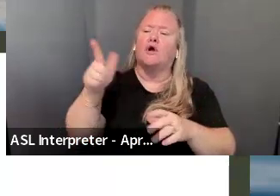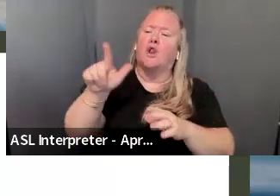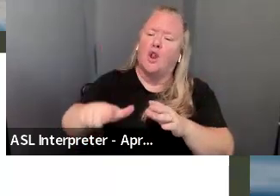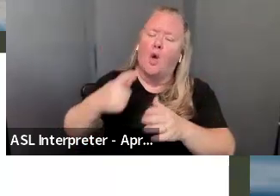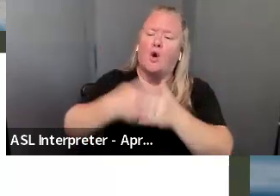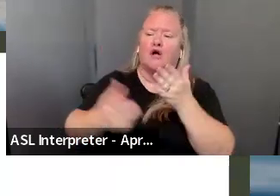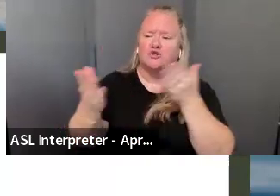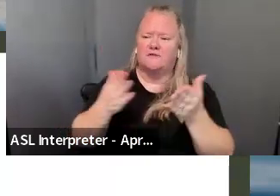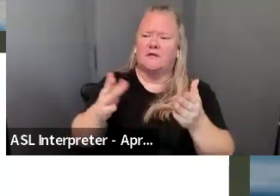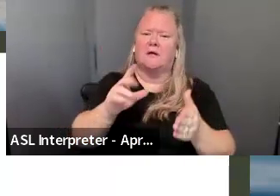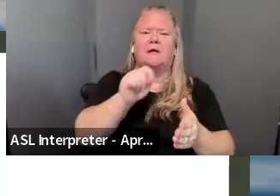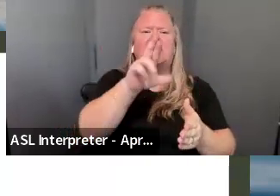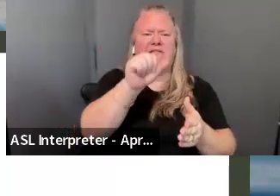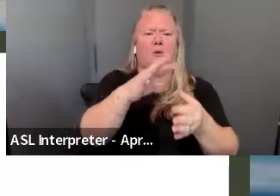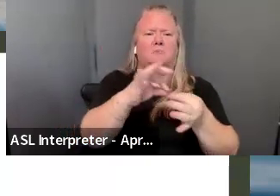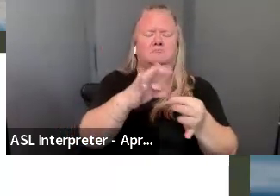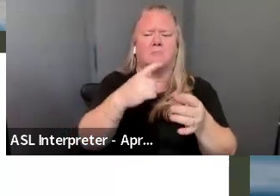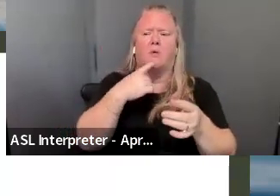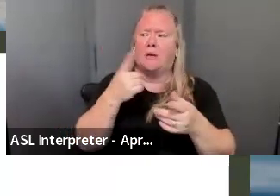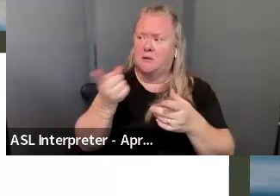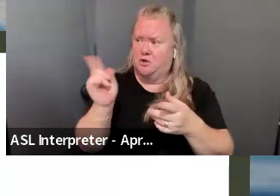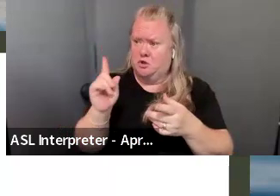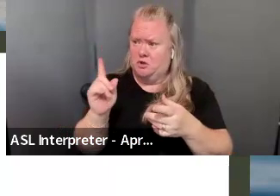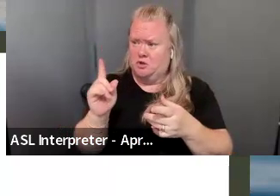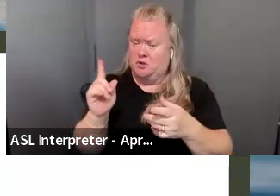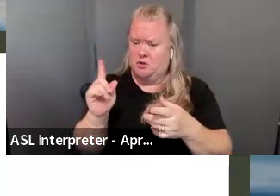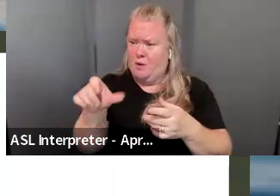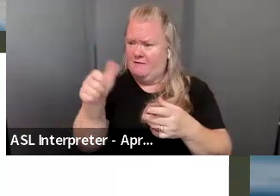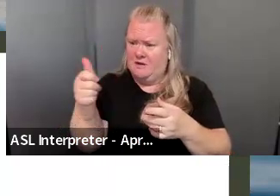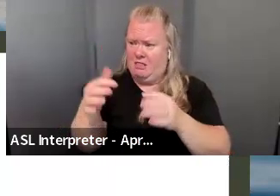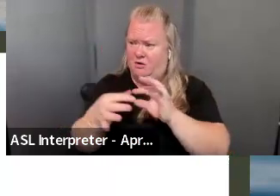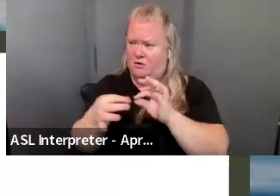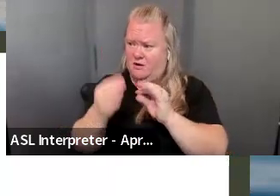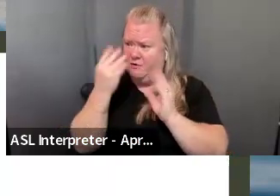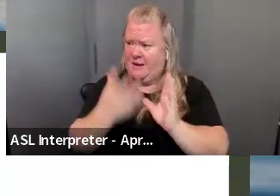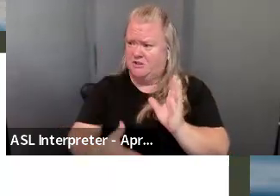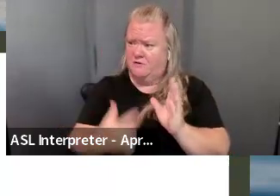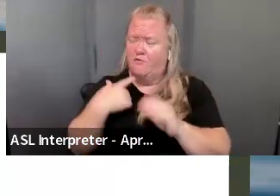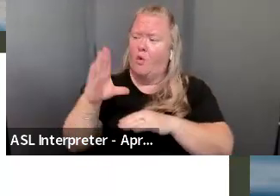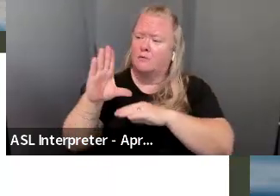services. I know Tara already answered a little in chat. Does anybody else have any information?